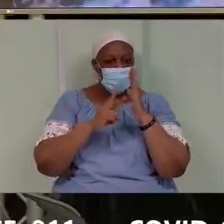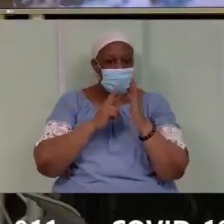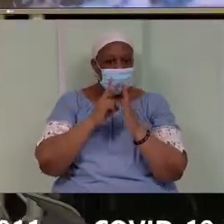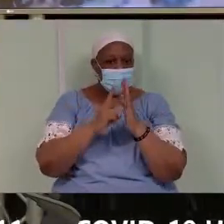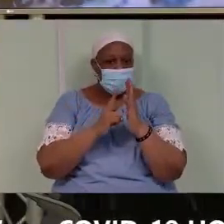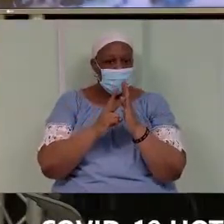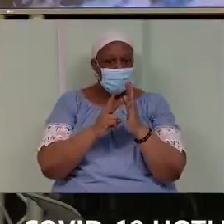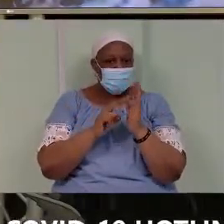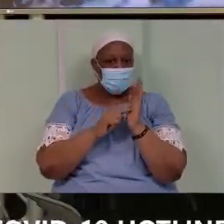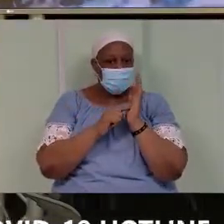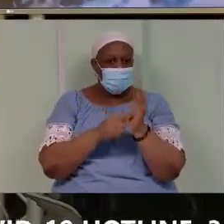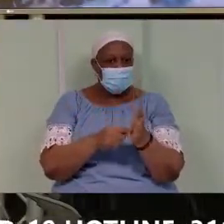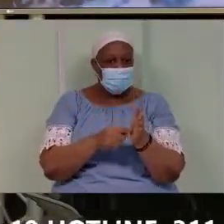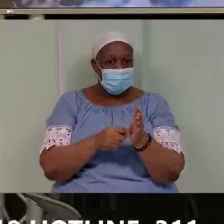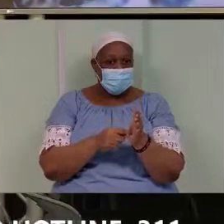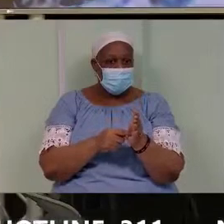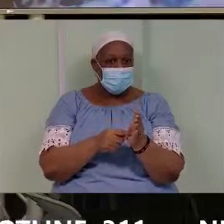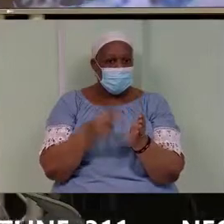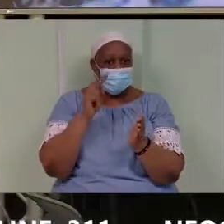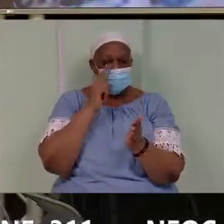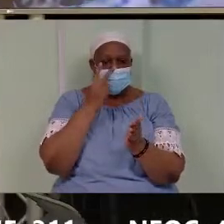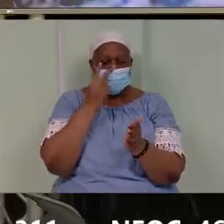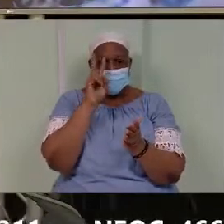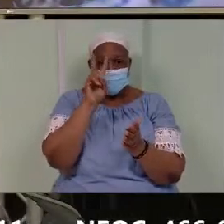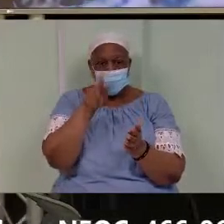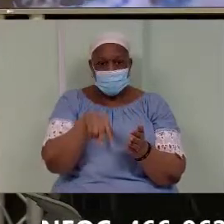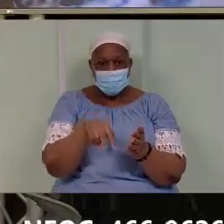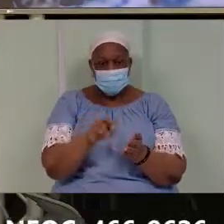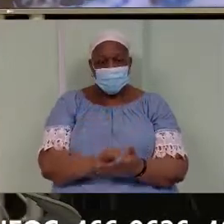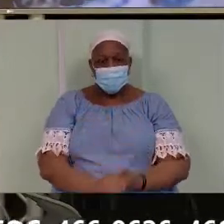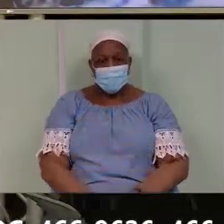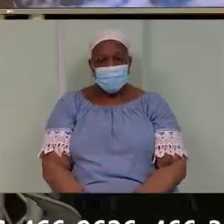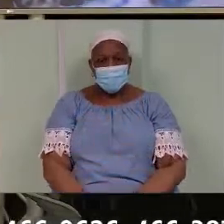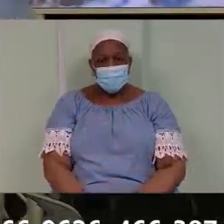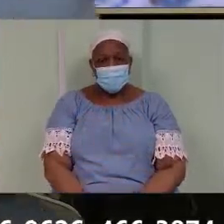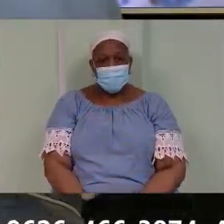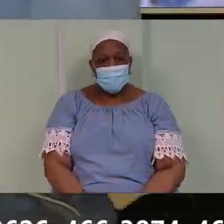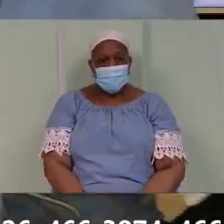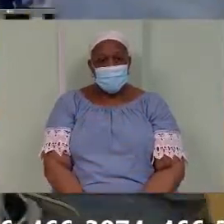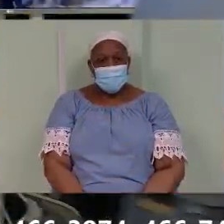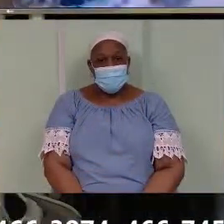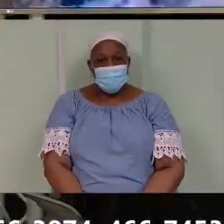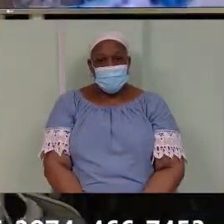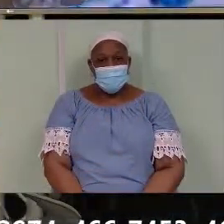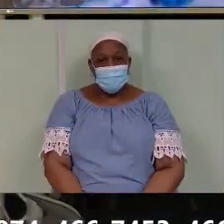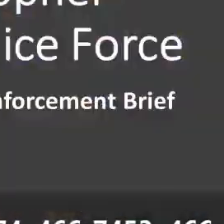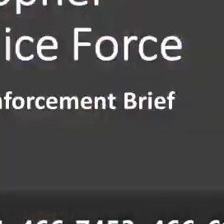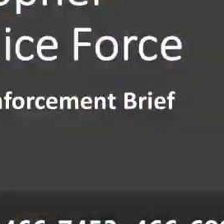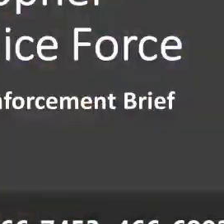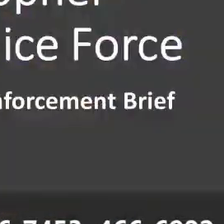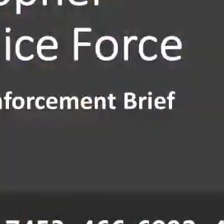the Emergency Powers COVID-19 regulations.